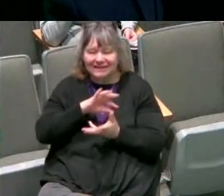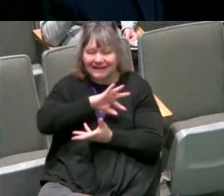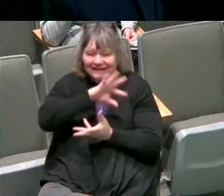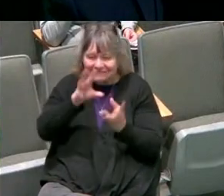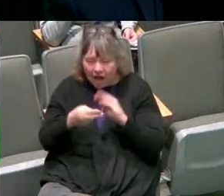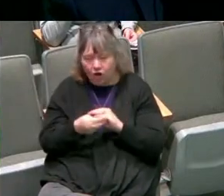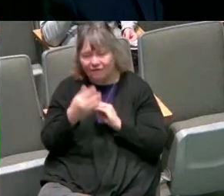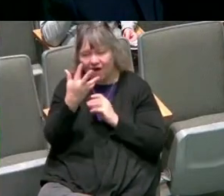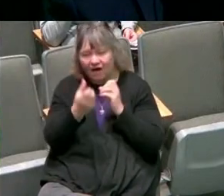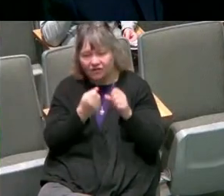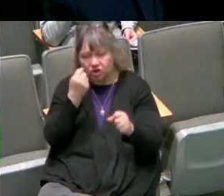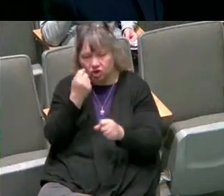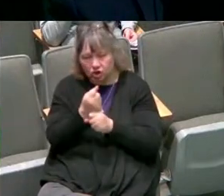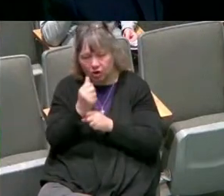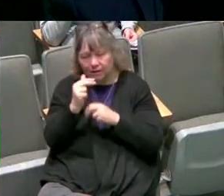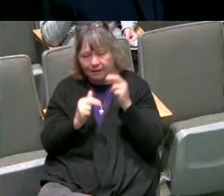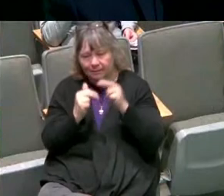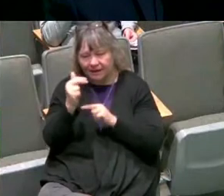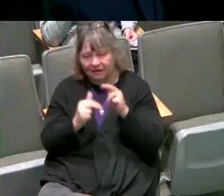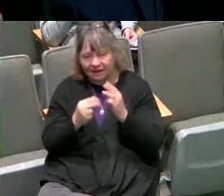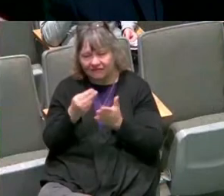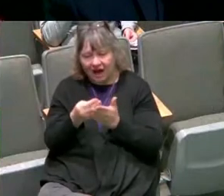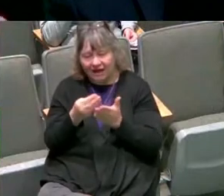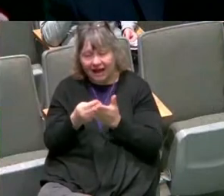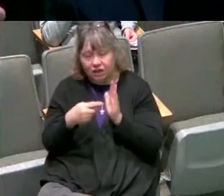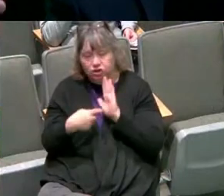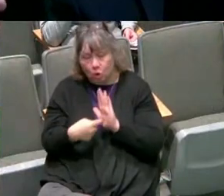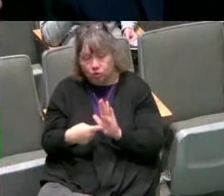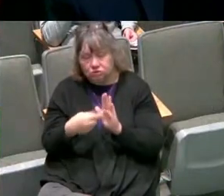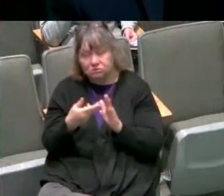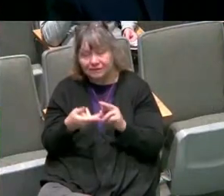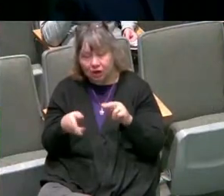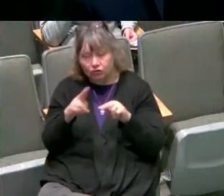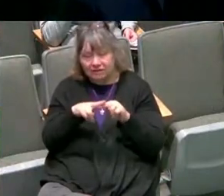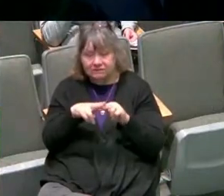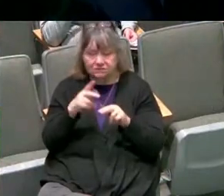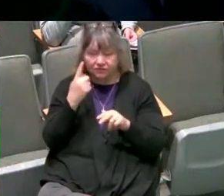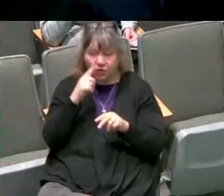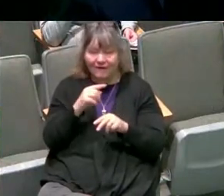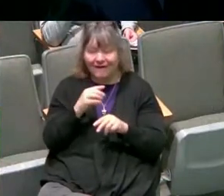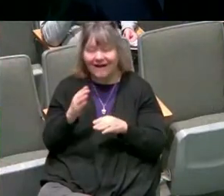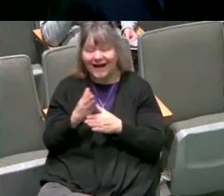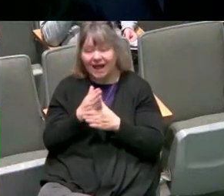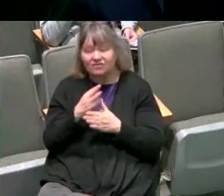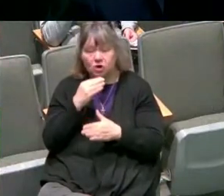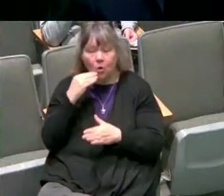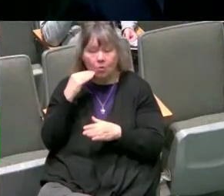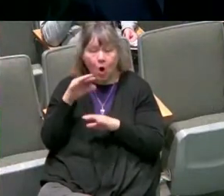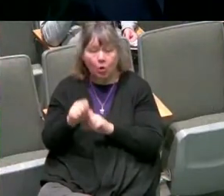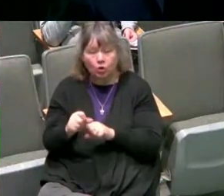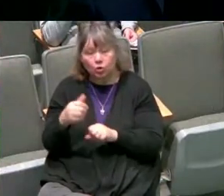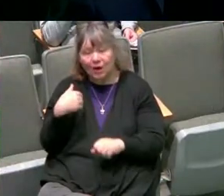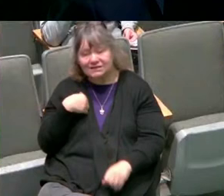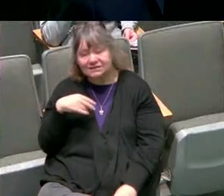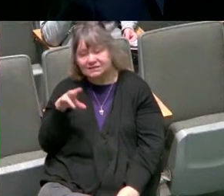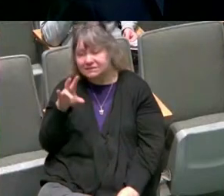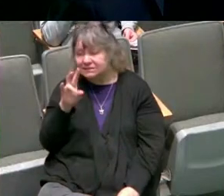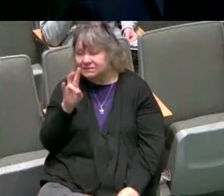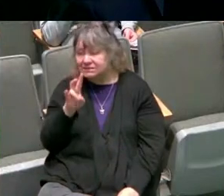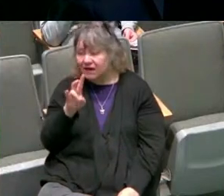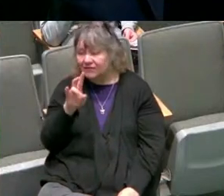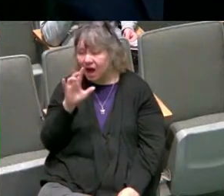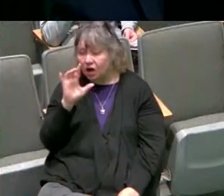plan and it shows a big increase in what it would mean to an average homeowner who has a 753